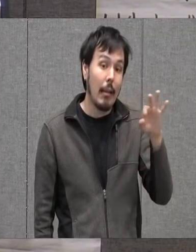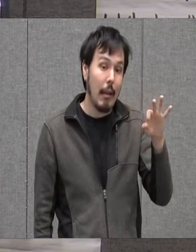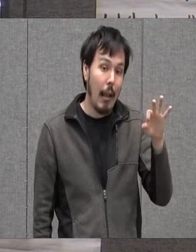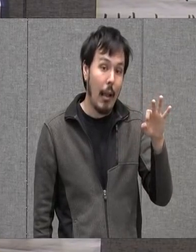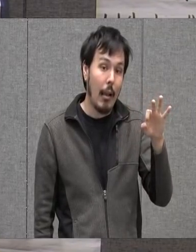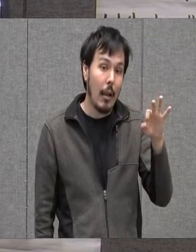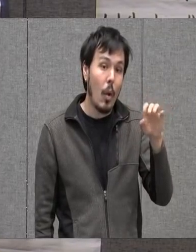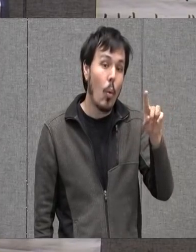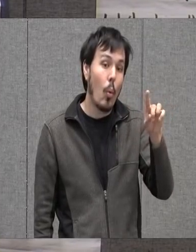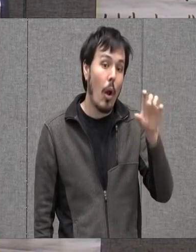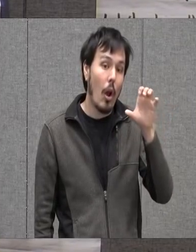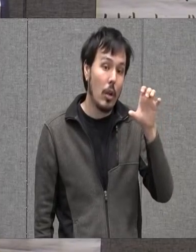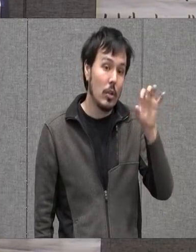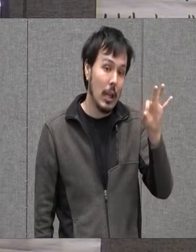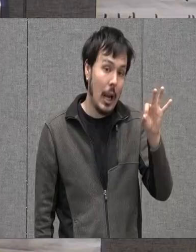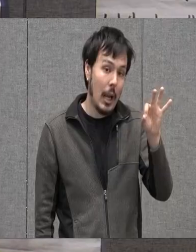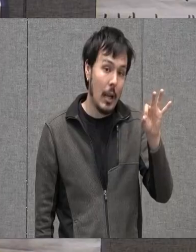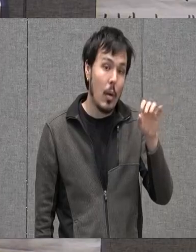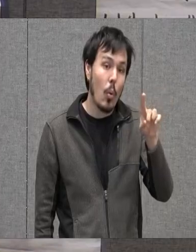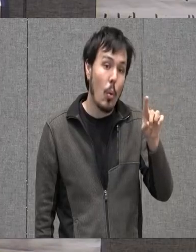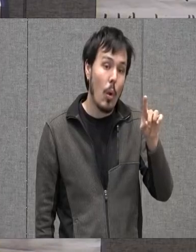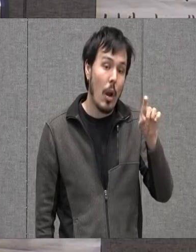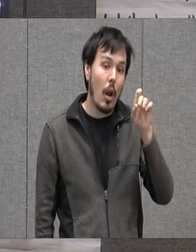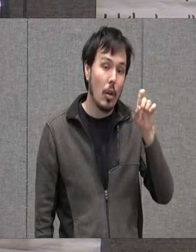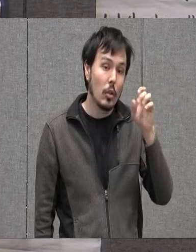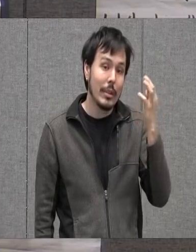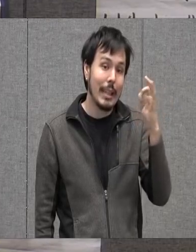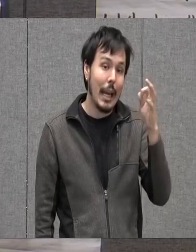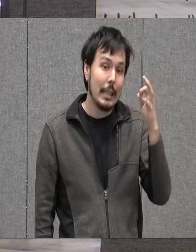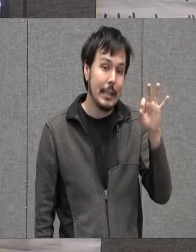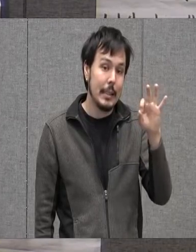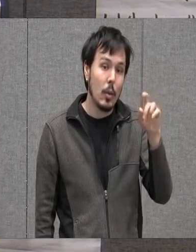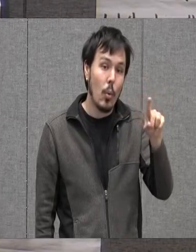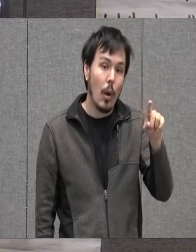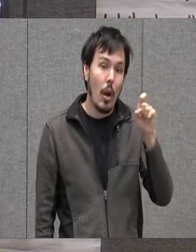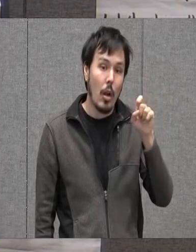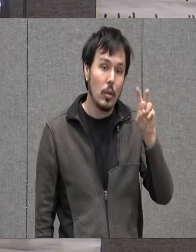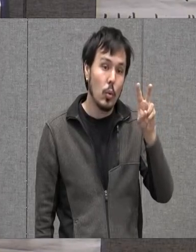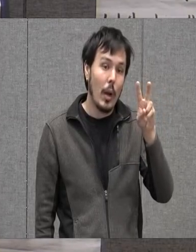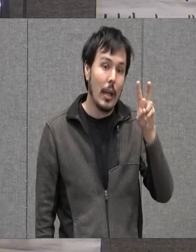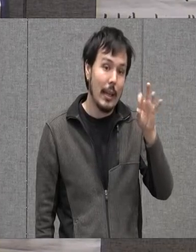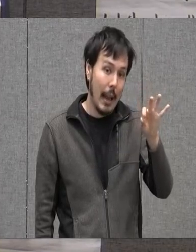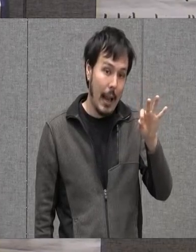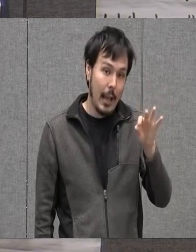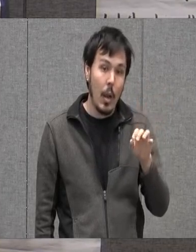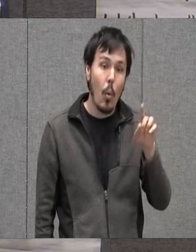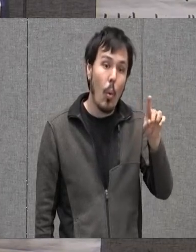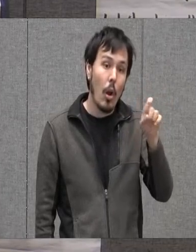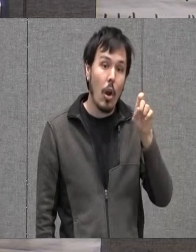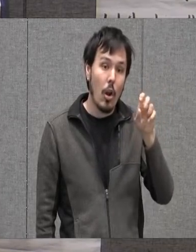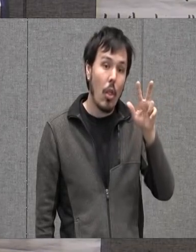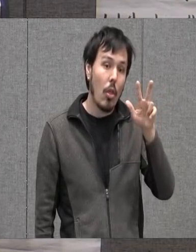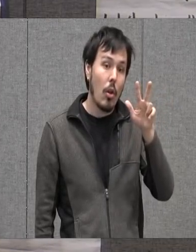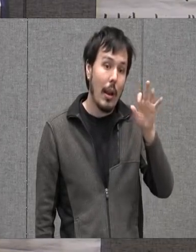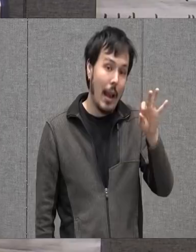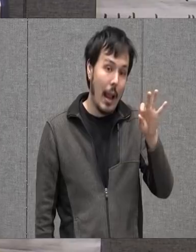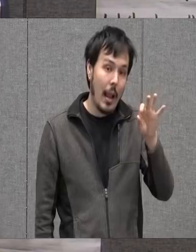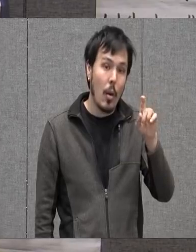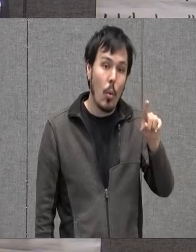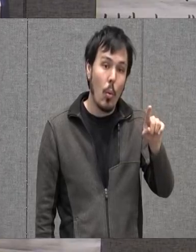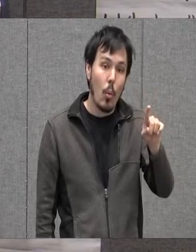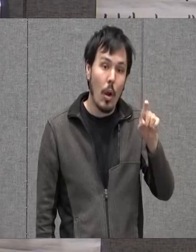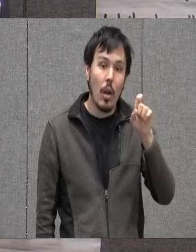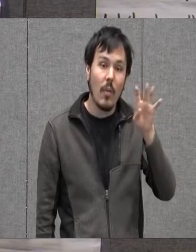99, 109, 119, 129, 139,